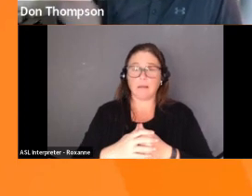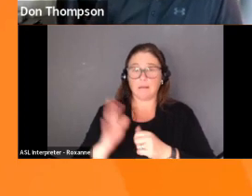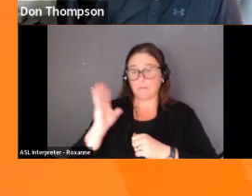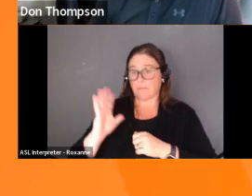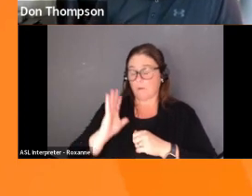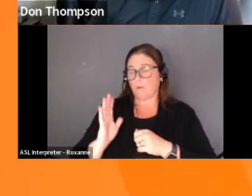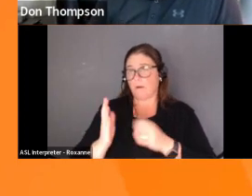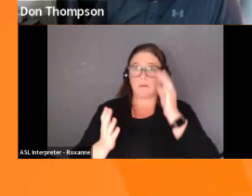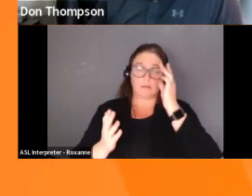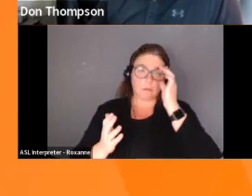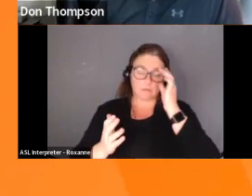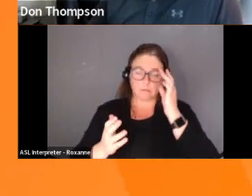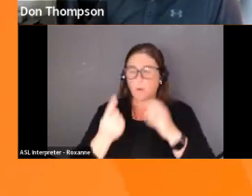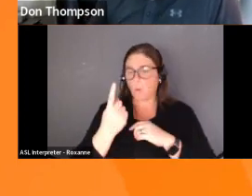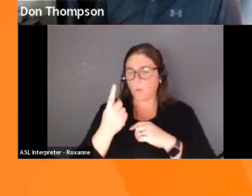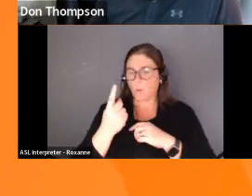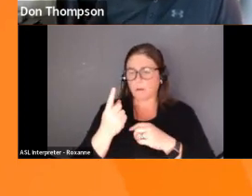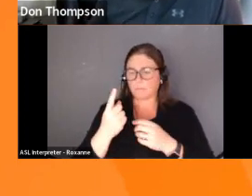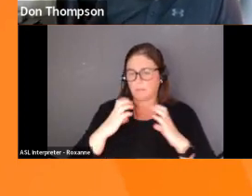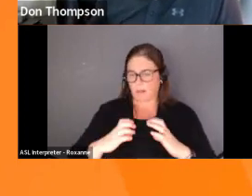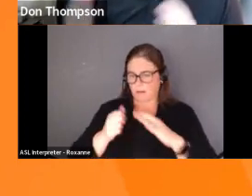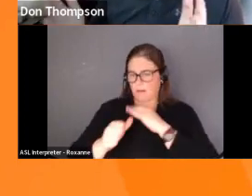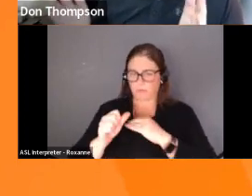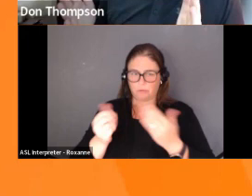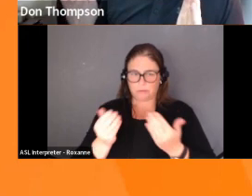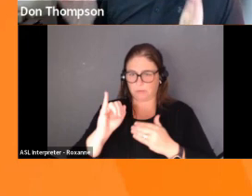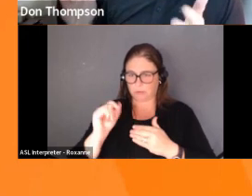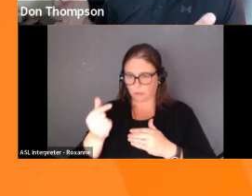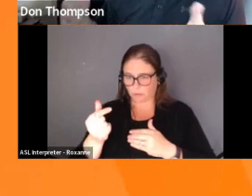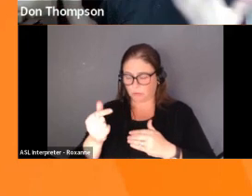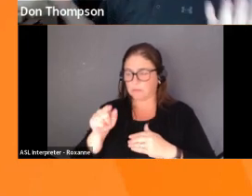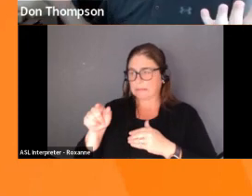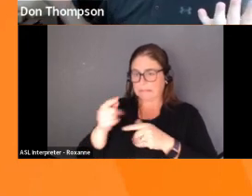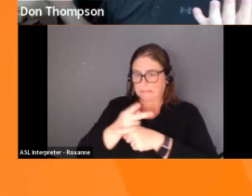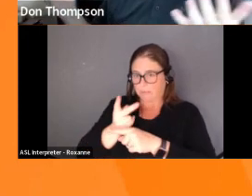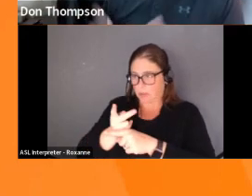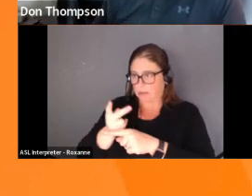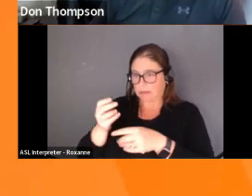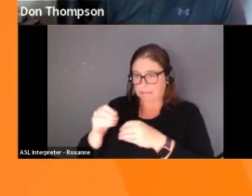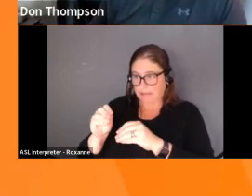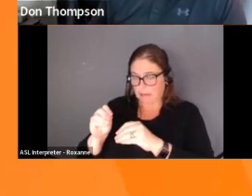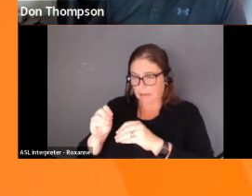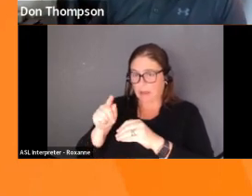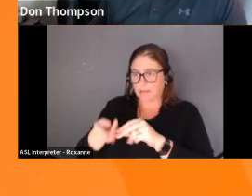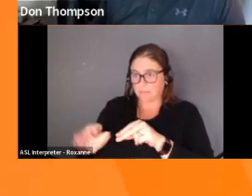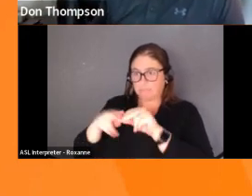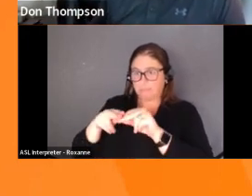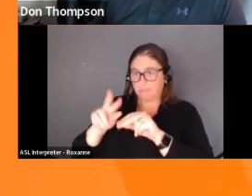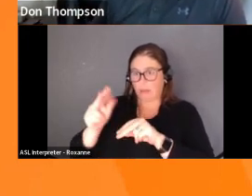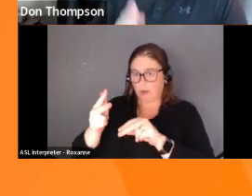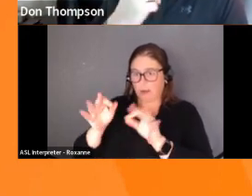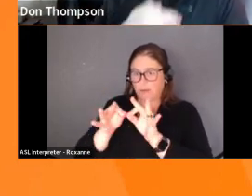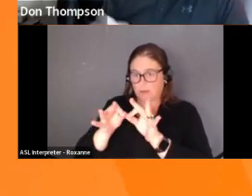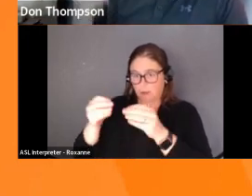I have one Innovation Guelph client where he sells a product where we've had to add $3 to the price. And the reason